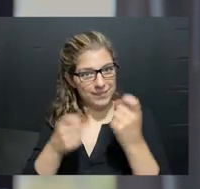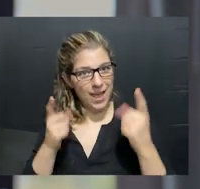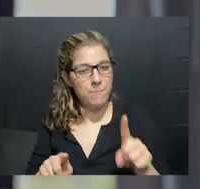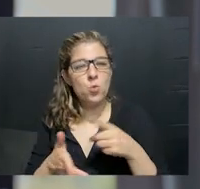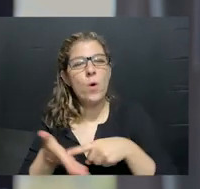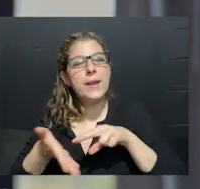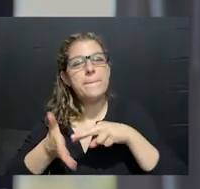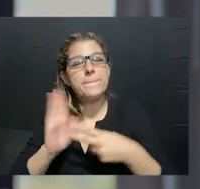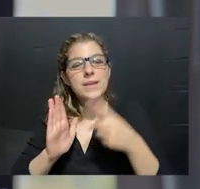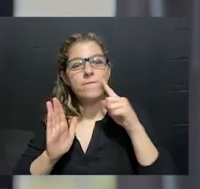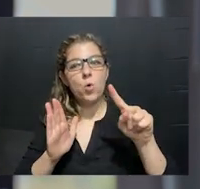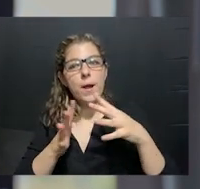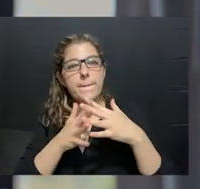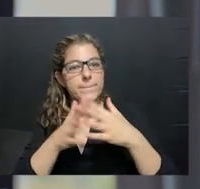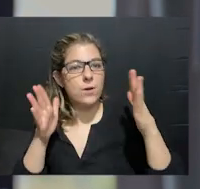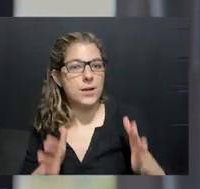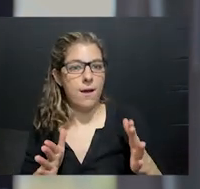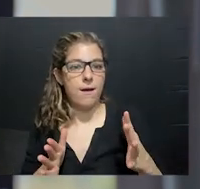did it mean for the country?